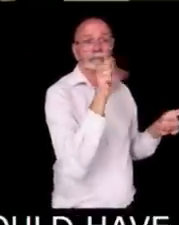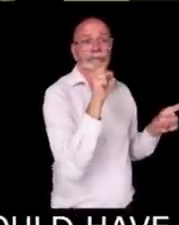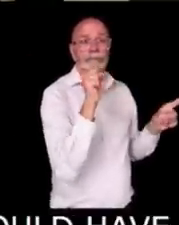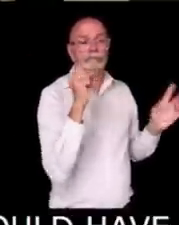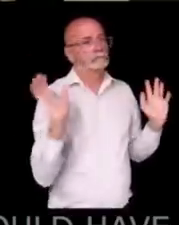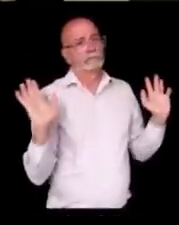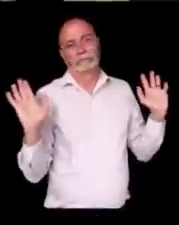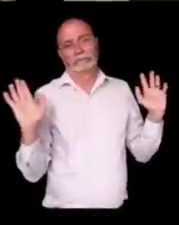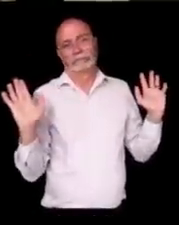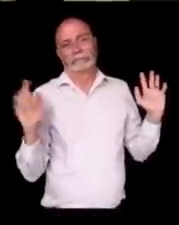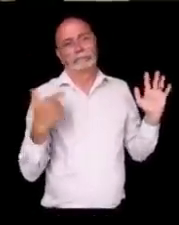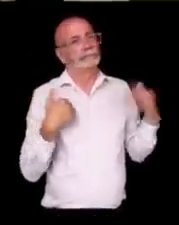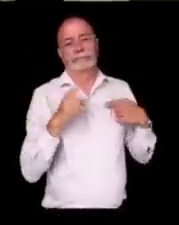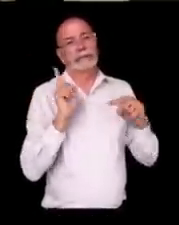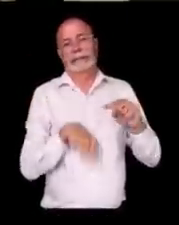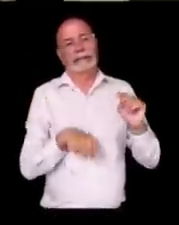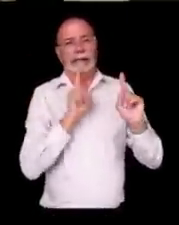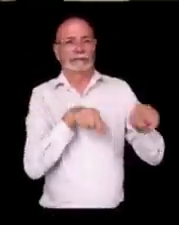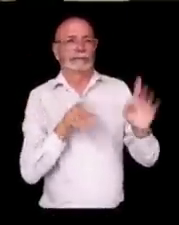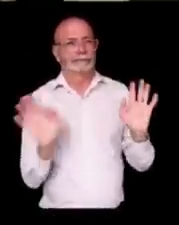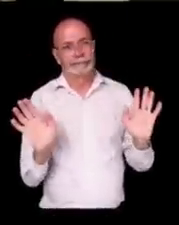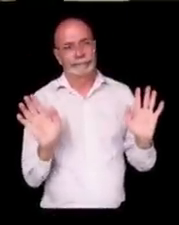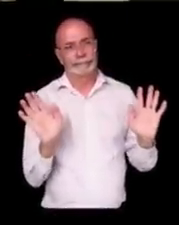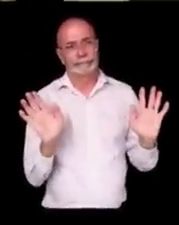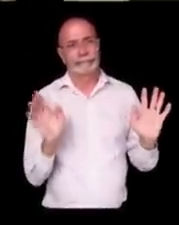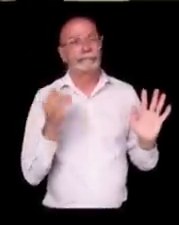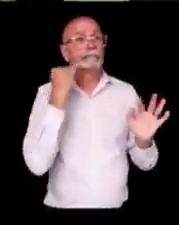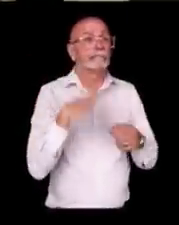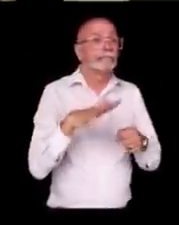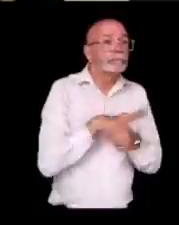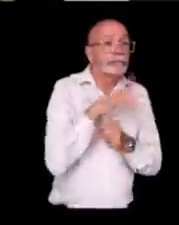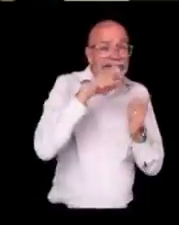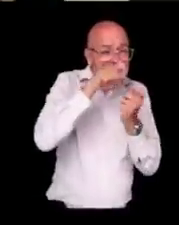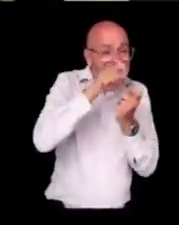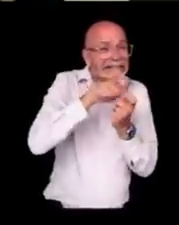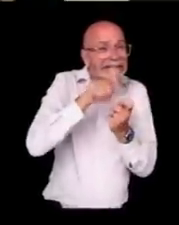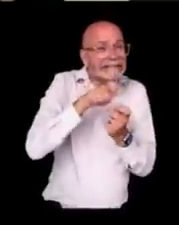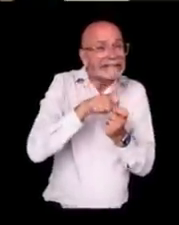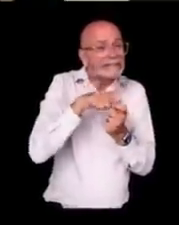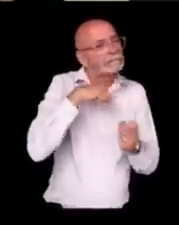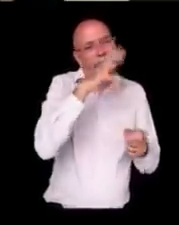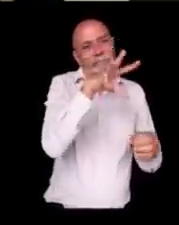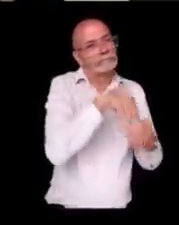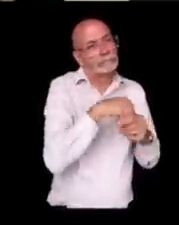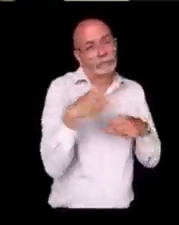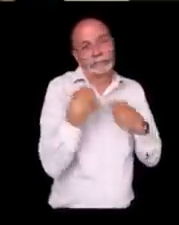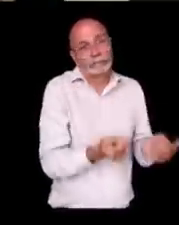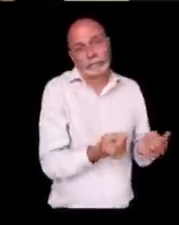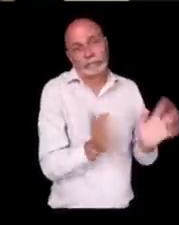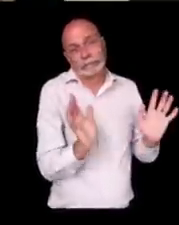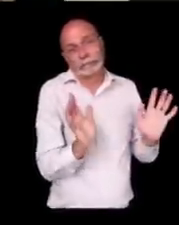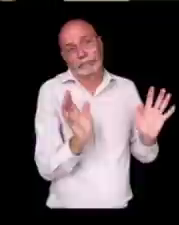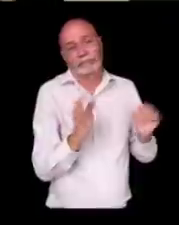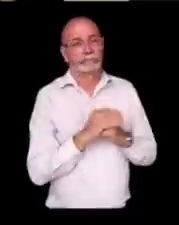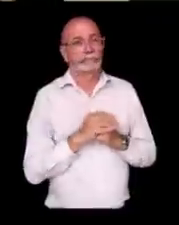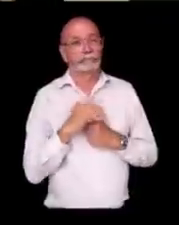I'm not in a position to answer that question. I don't know enough of the details. I haven't been involved in the commission's work. So that's a question for the commission